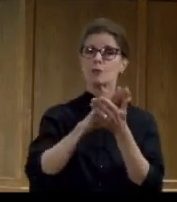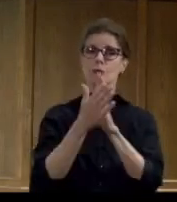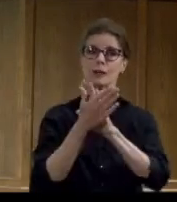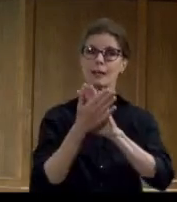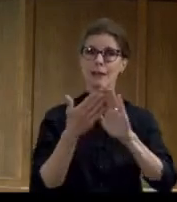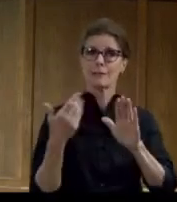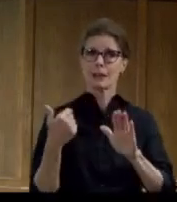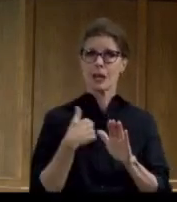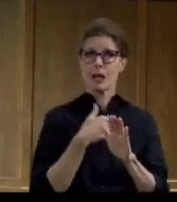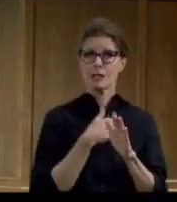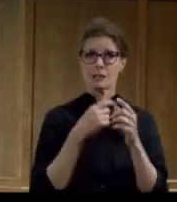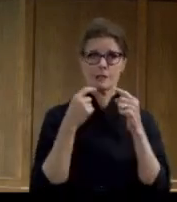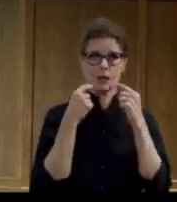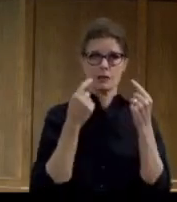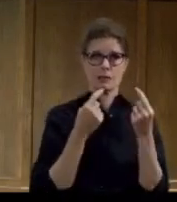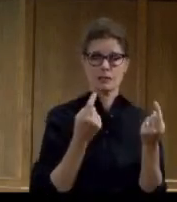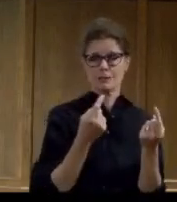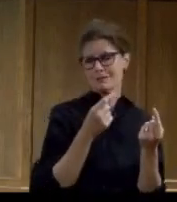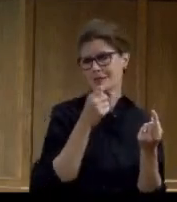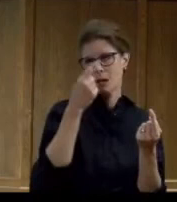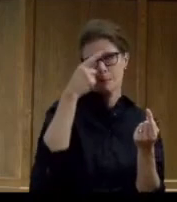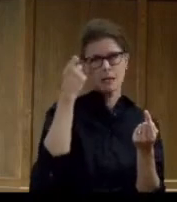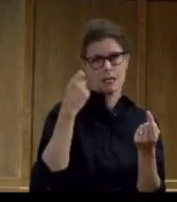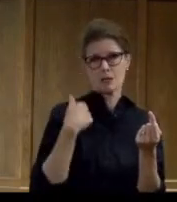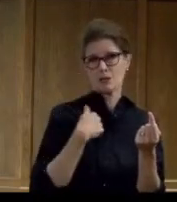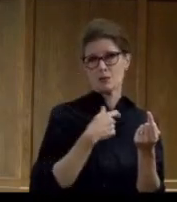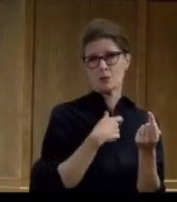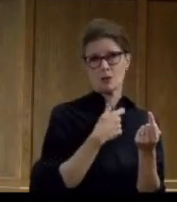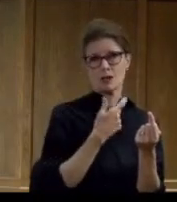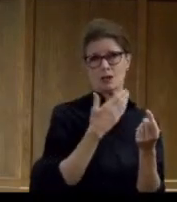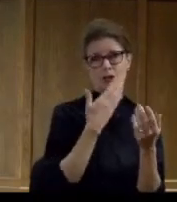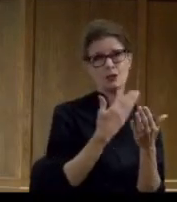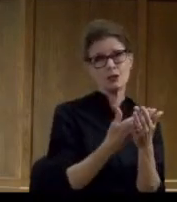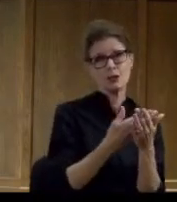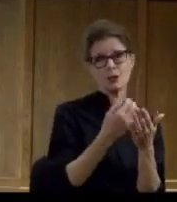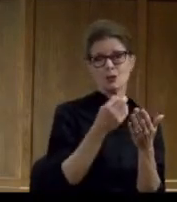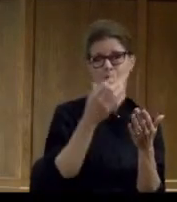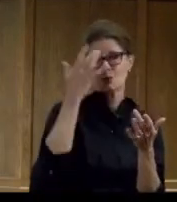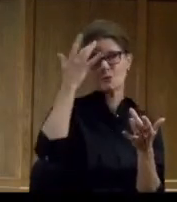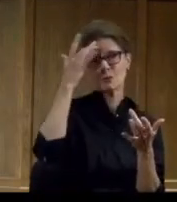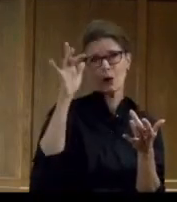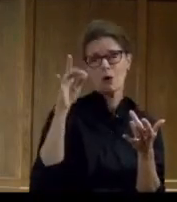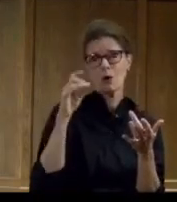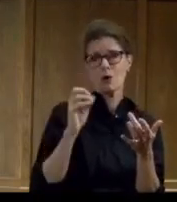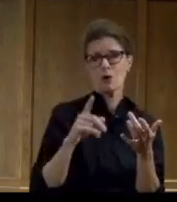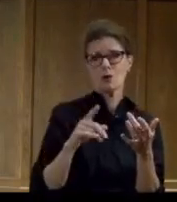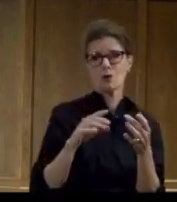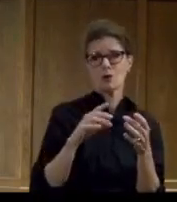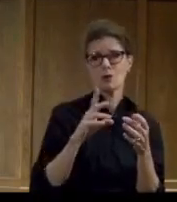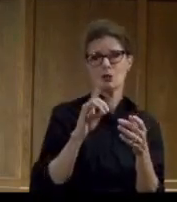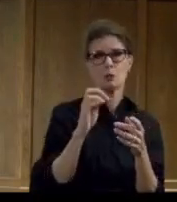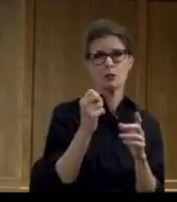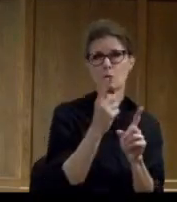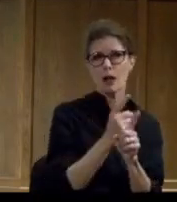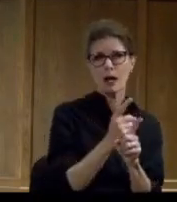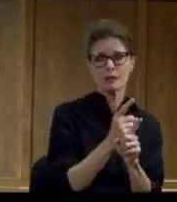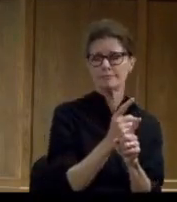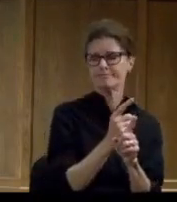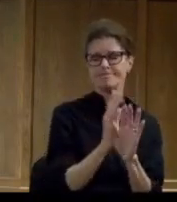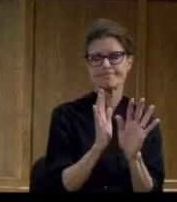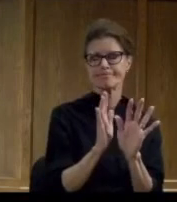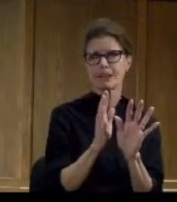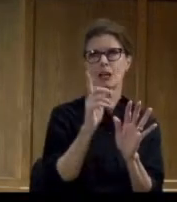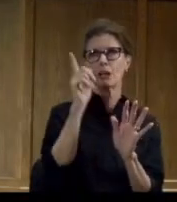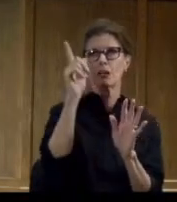all that great, or because we're all that smart, or because we get it right all the time. You chose to forgive us because